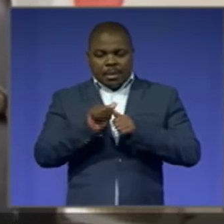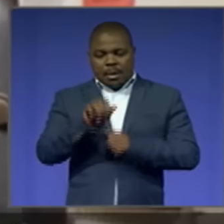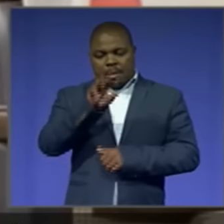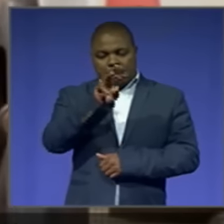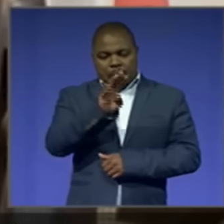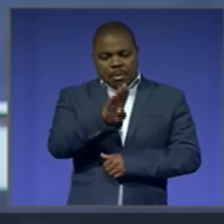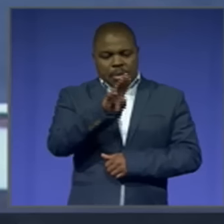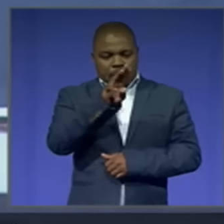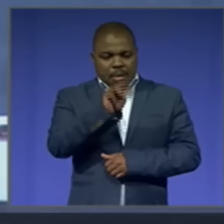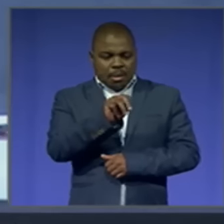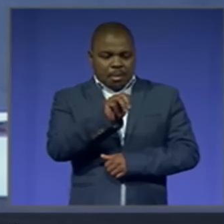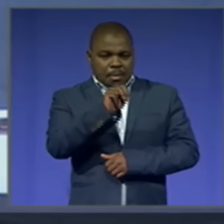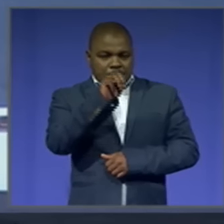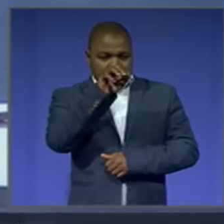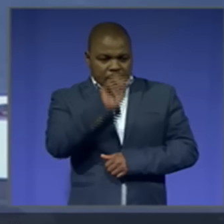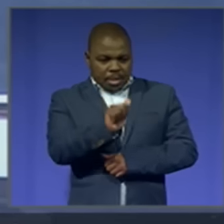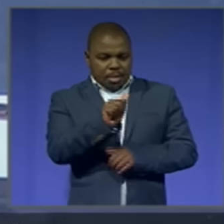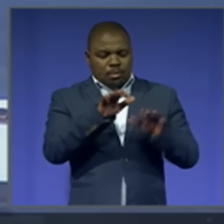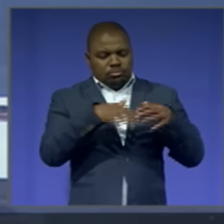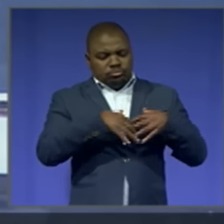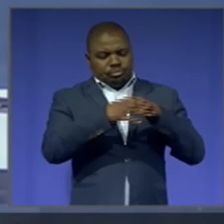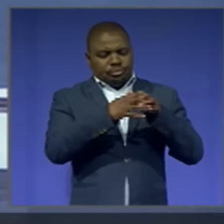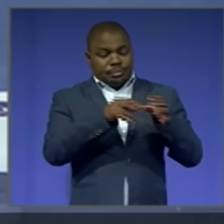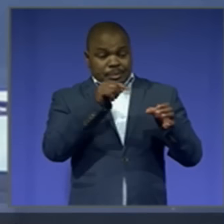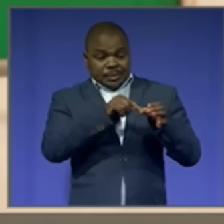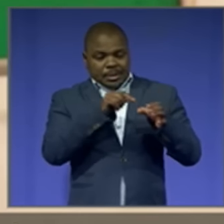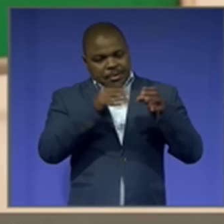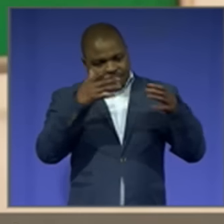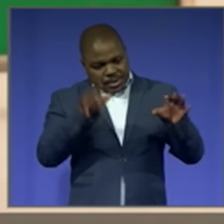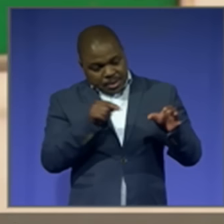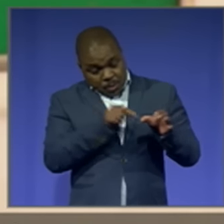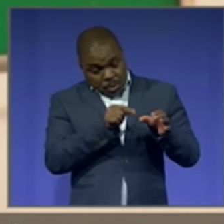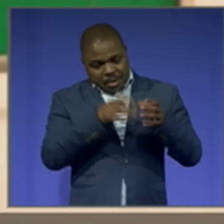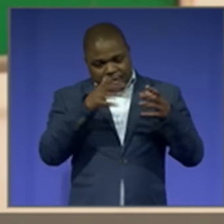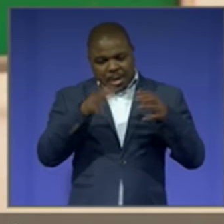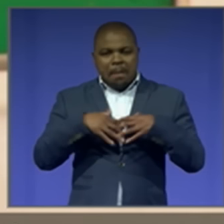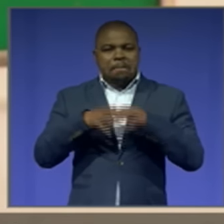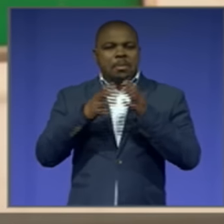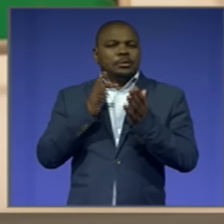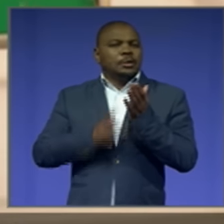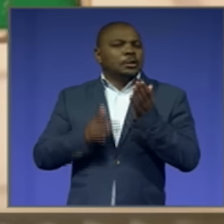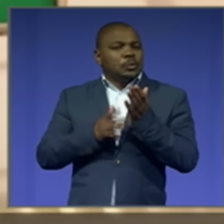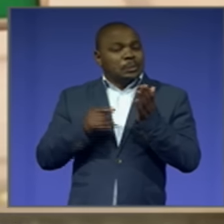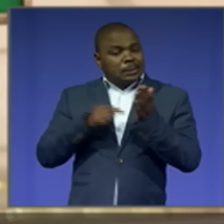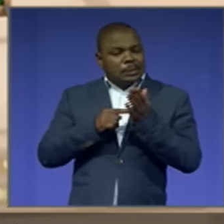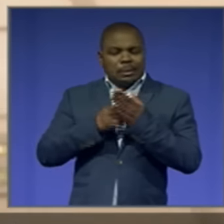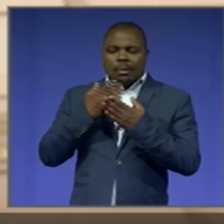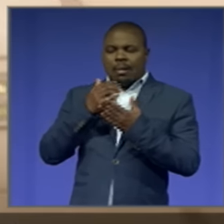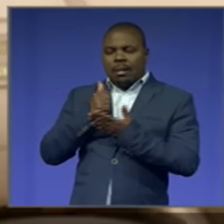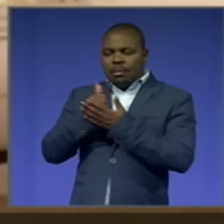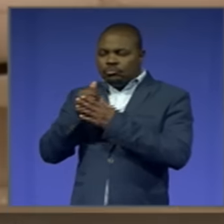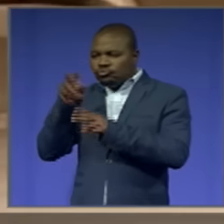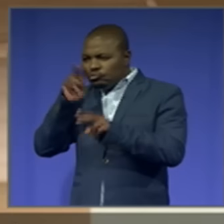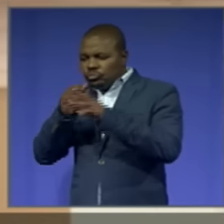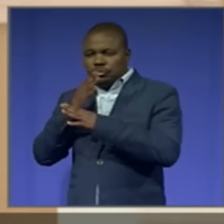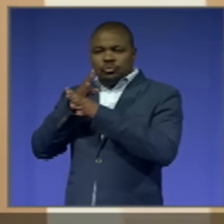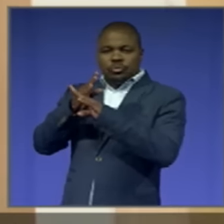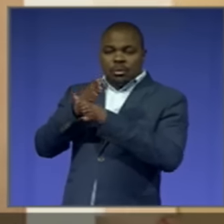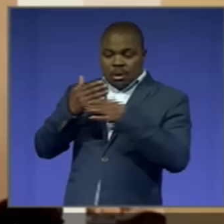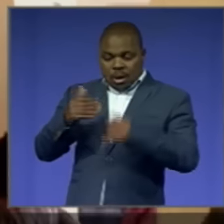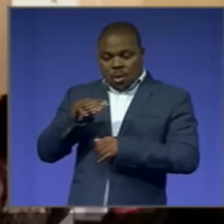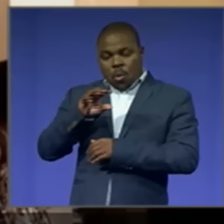BMA to respond to that. It has also brought technologies to be able to respond to that, and Home Affairs is in the